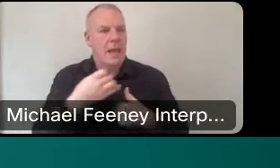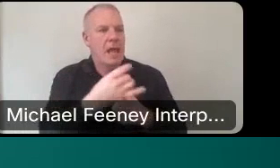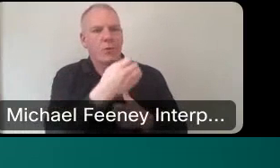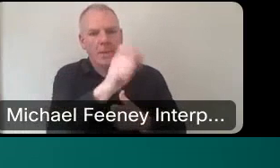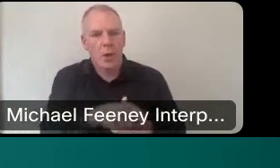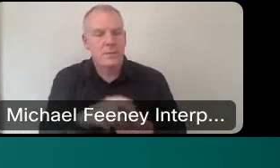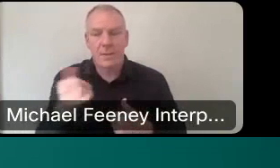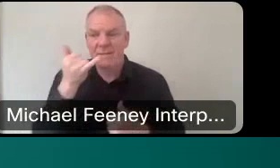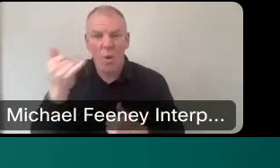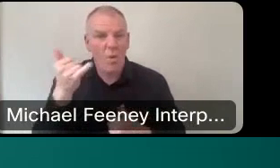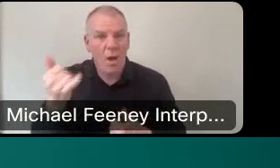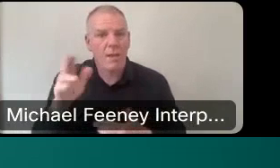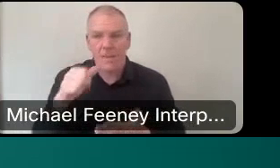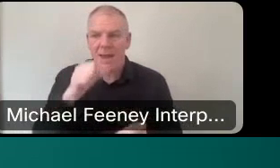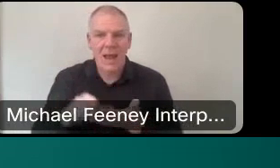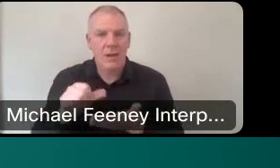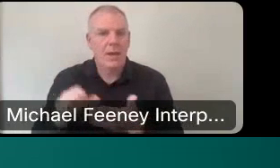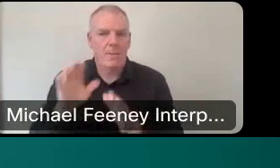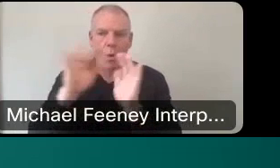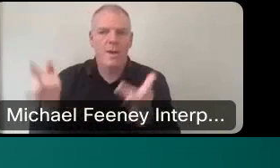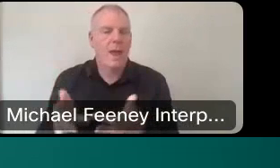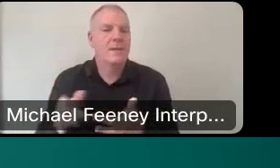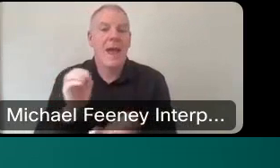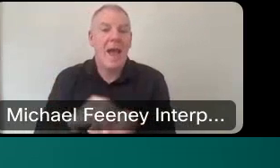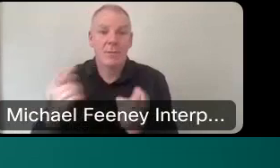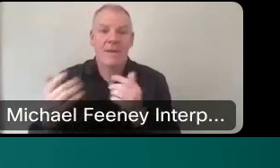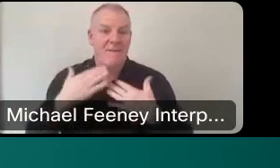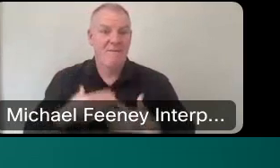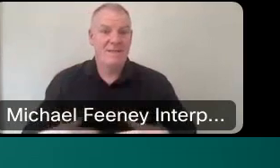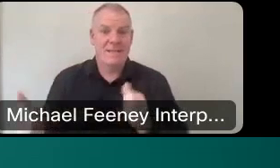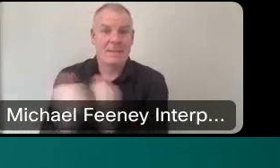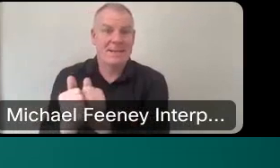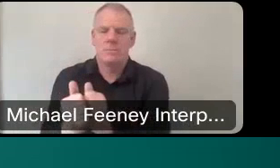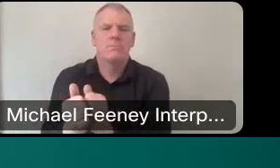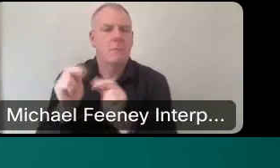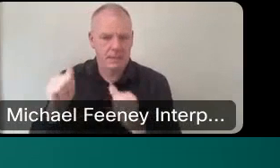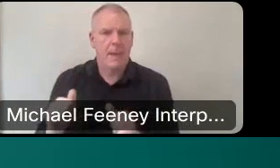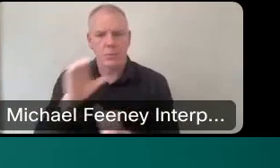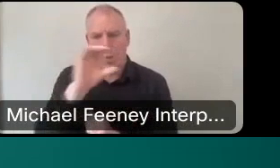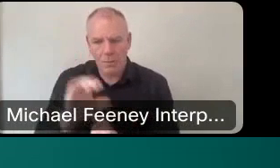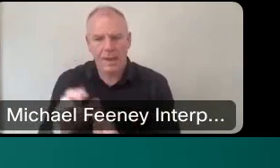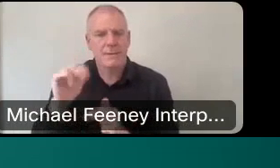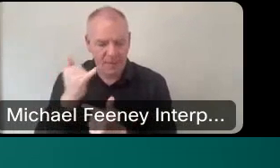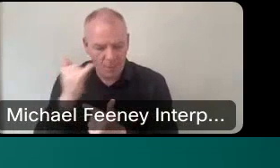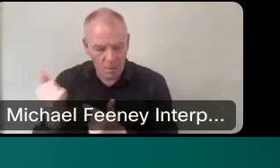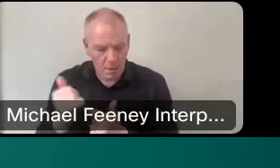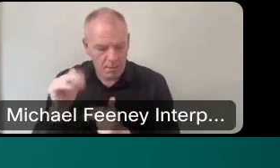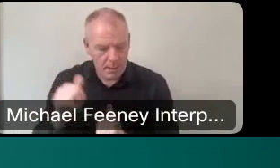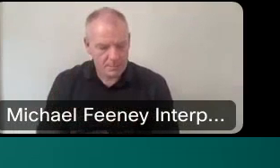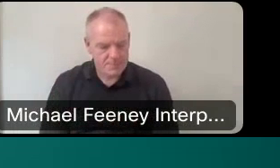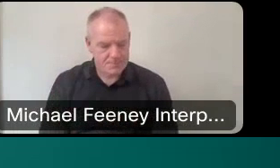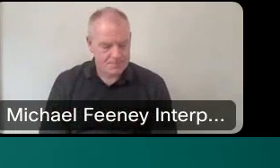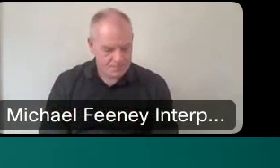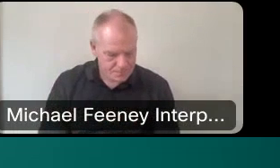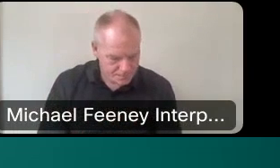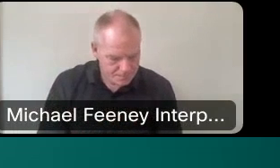call, it could be a letter, it could be a virtual meeting, but it doesn't have to be an in-person meeting. The management of the clarification request by the